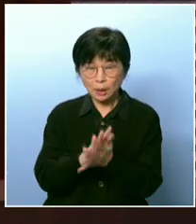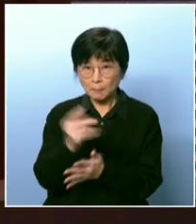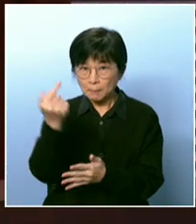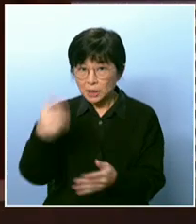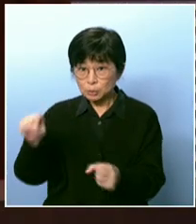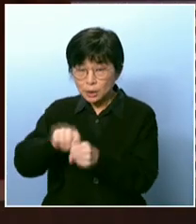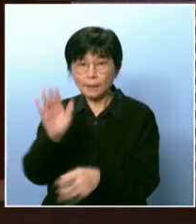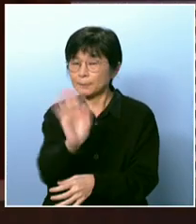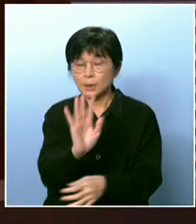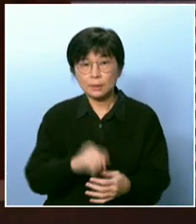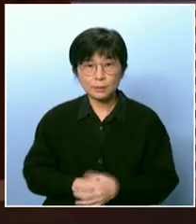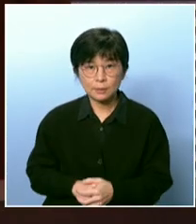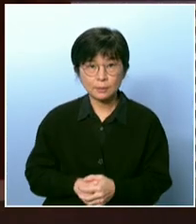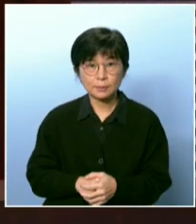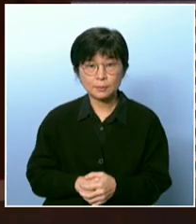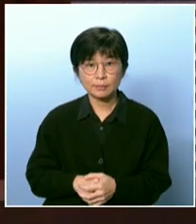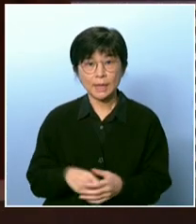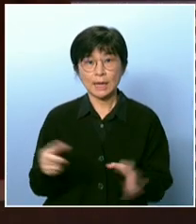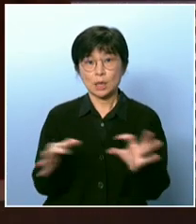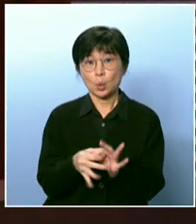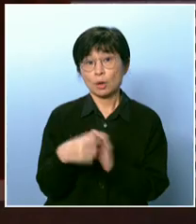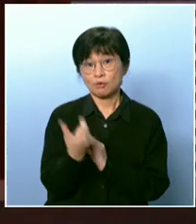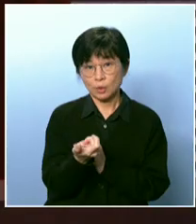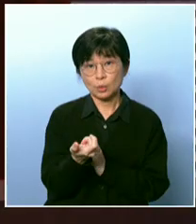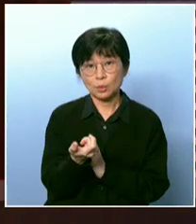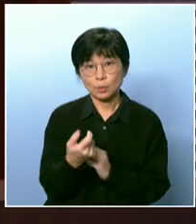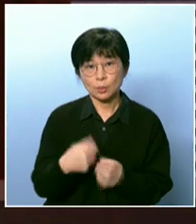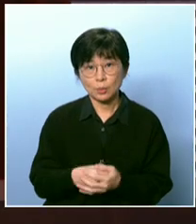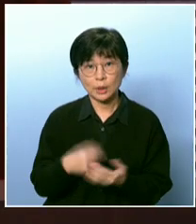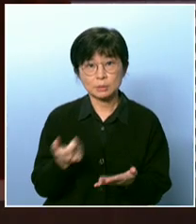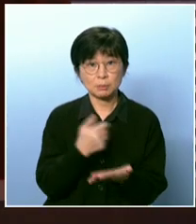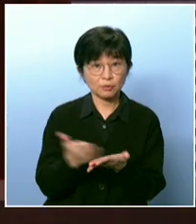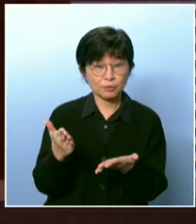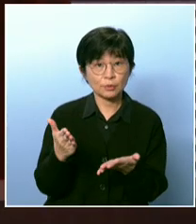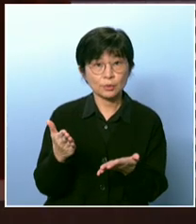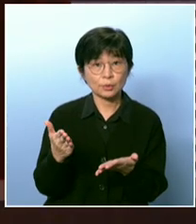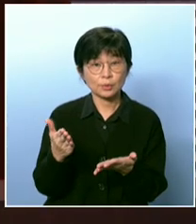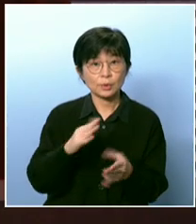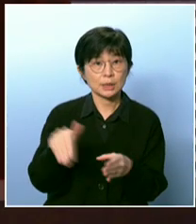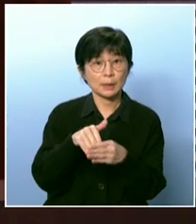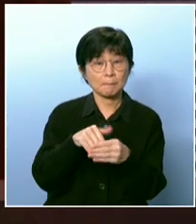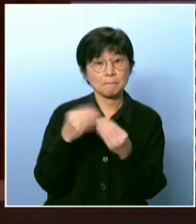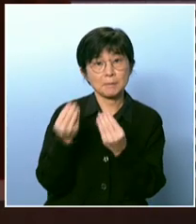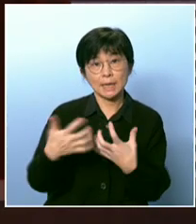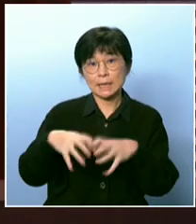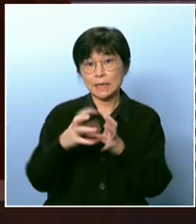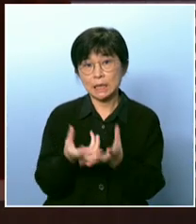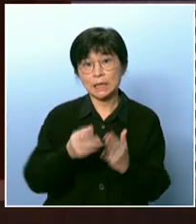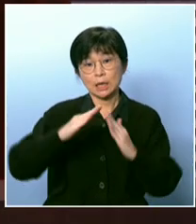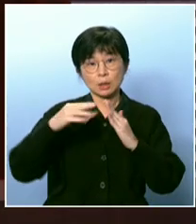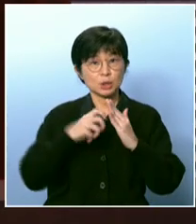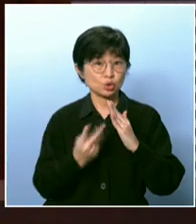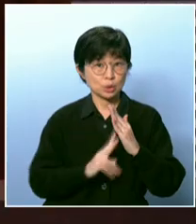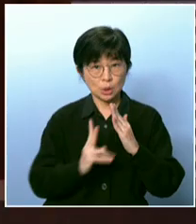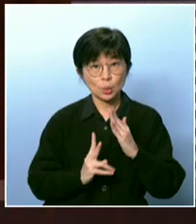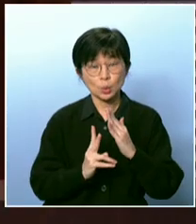within 12 months the fitting out works can be completed. So that wouldn't be another 5.5 years, please rest assured. As for